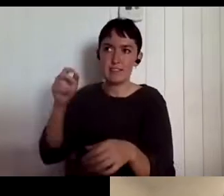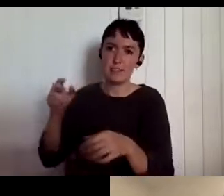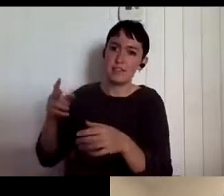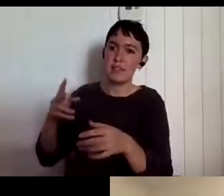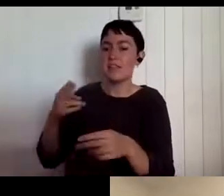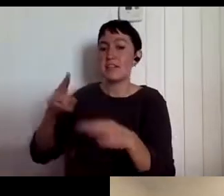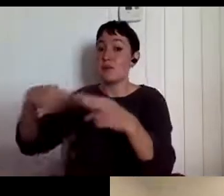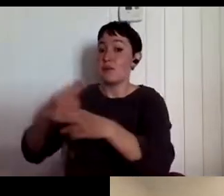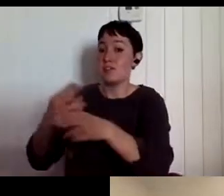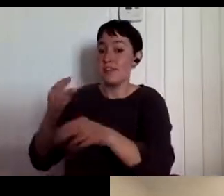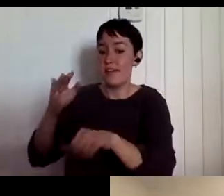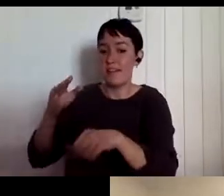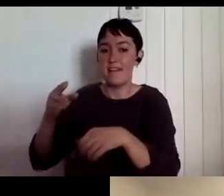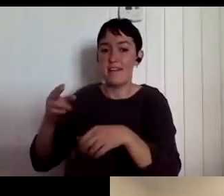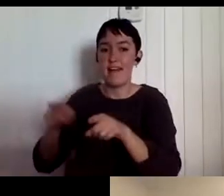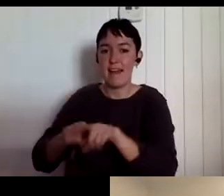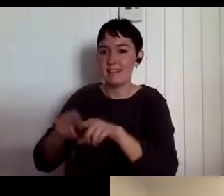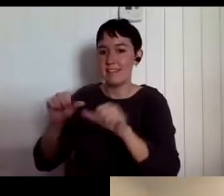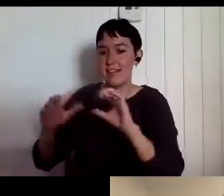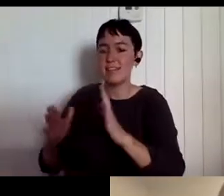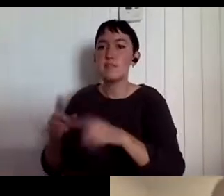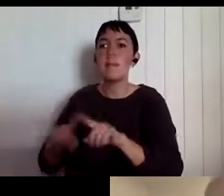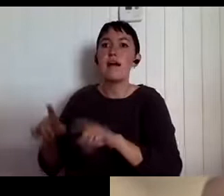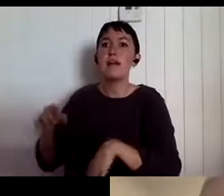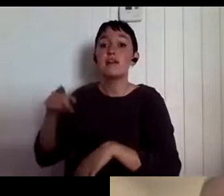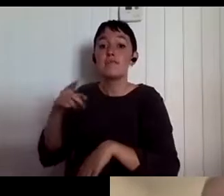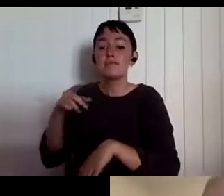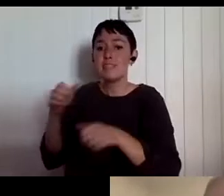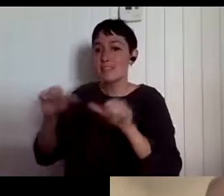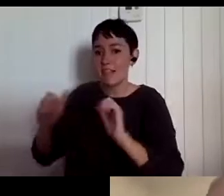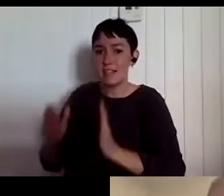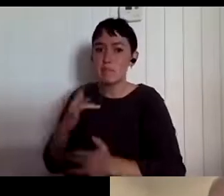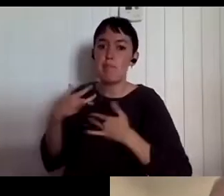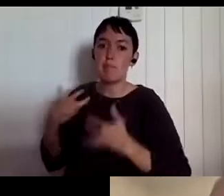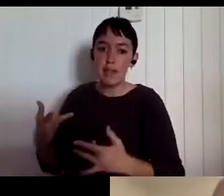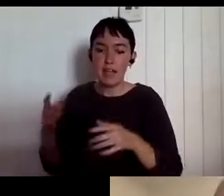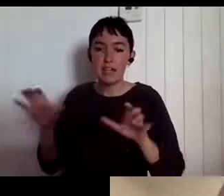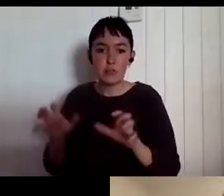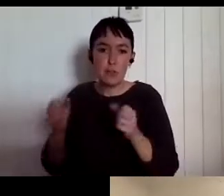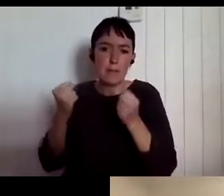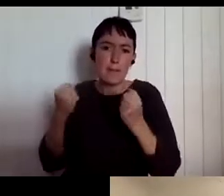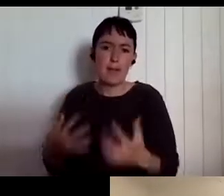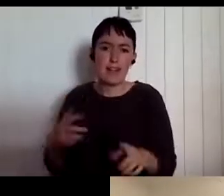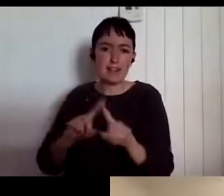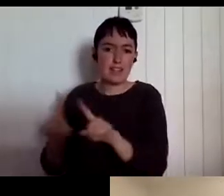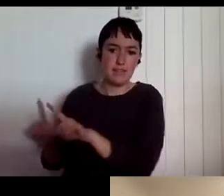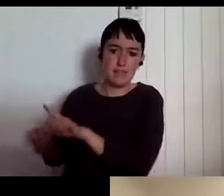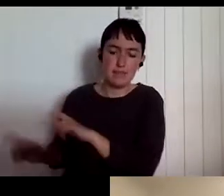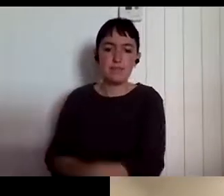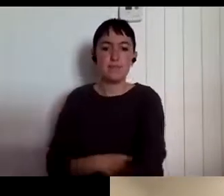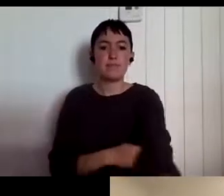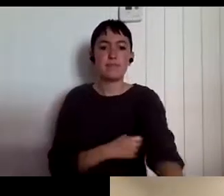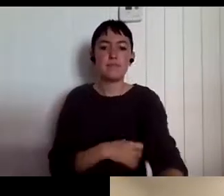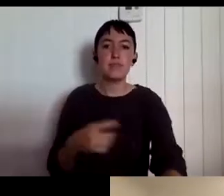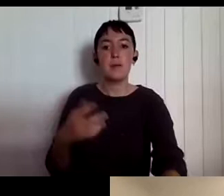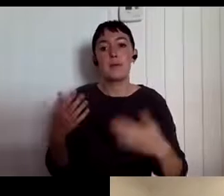lot of different things. Like, you're not just doing one task every single day over and over and over again. Like one day I was a plumber